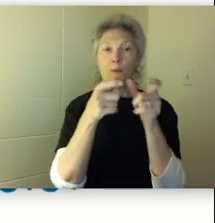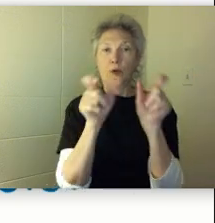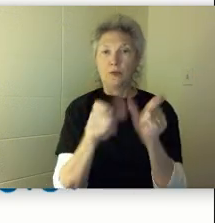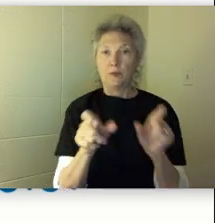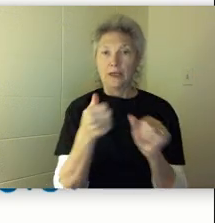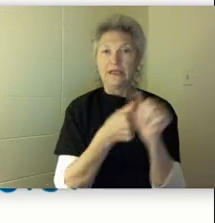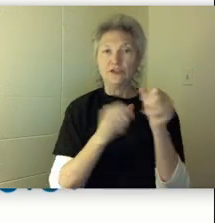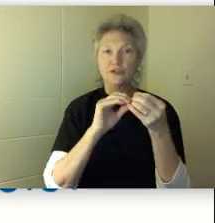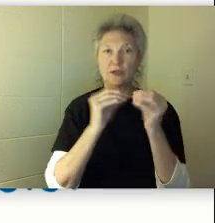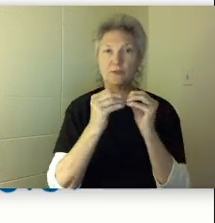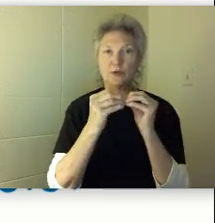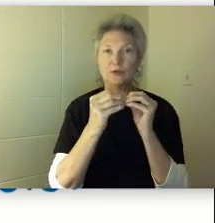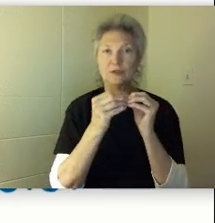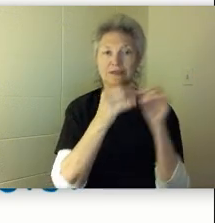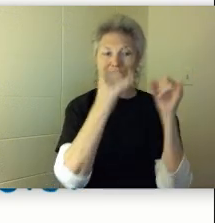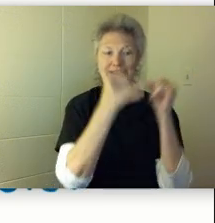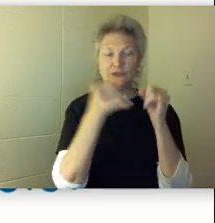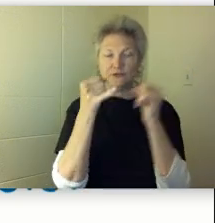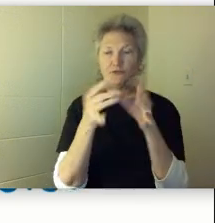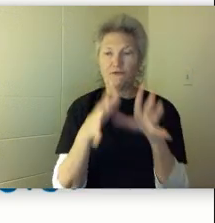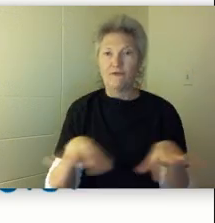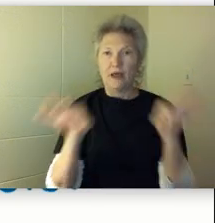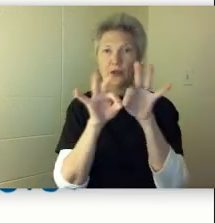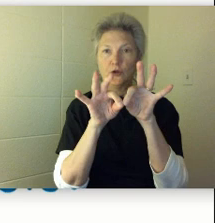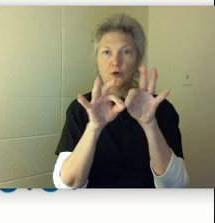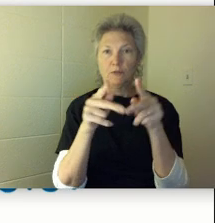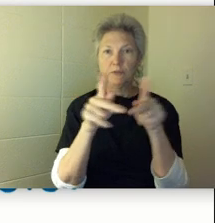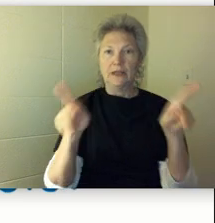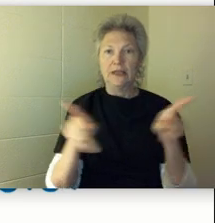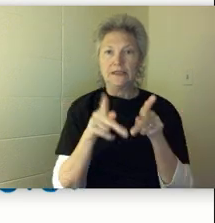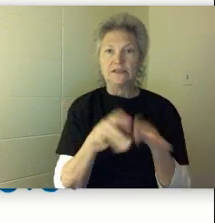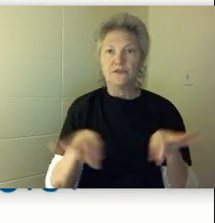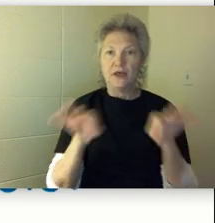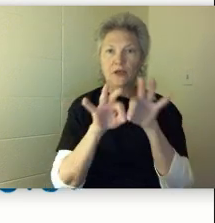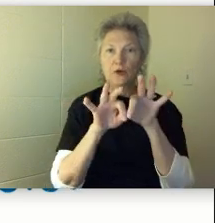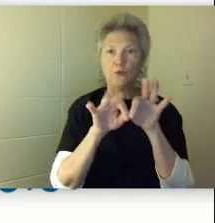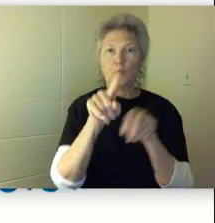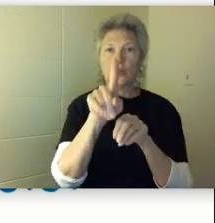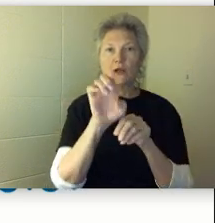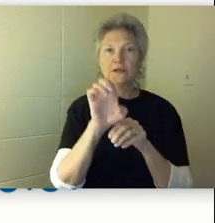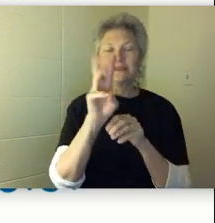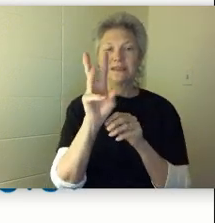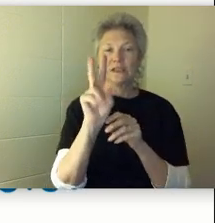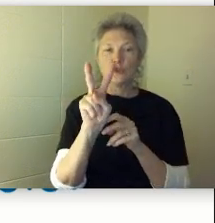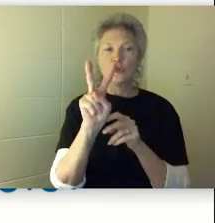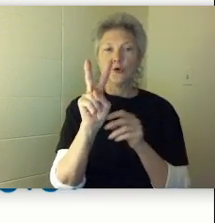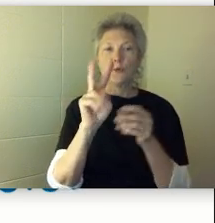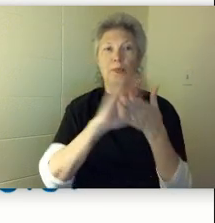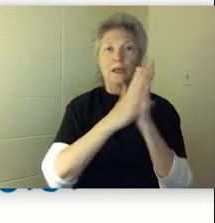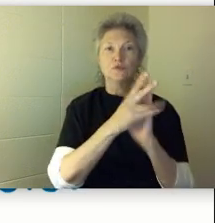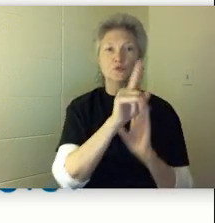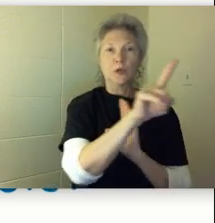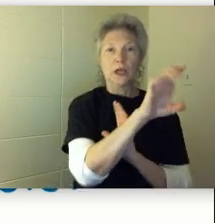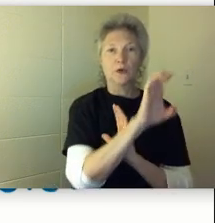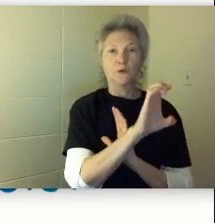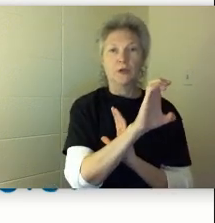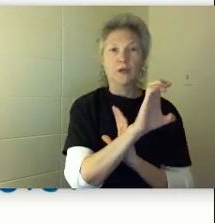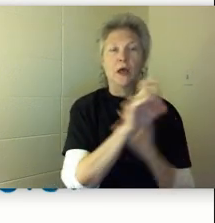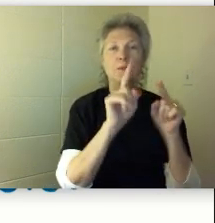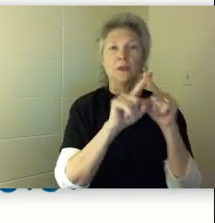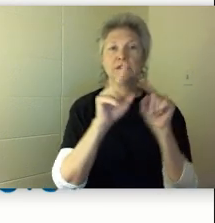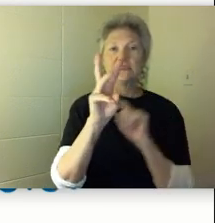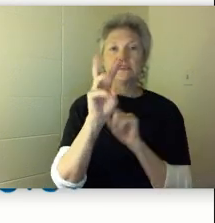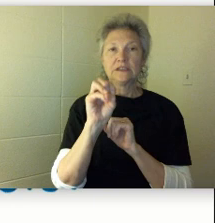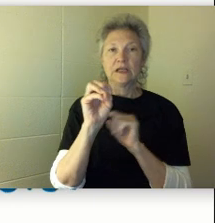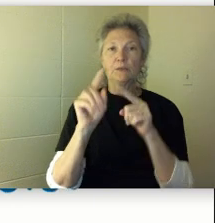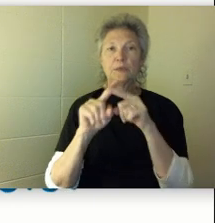each number into its individual values. So 162 will become 100 plus